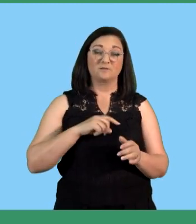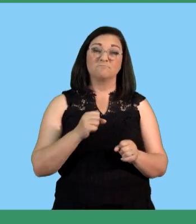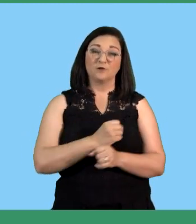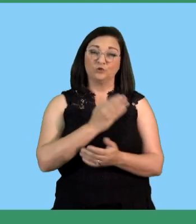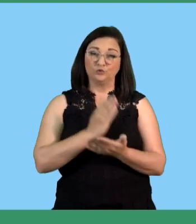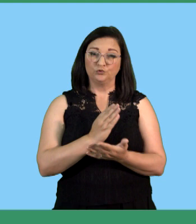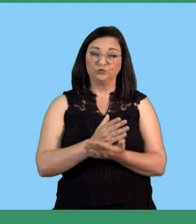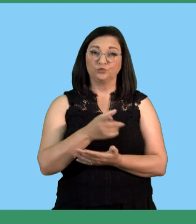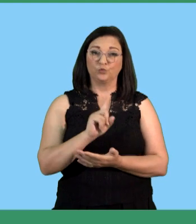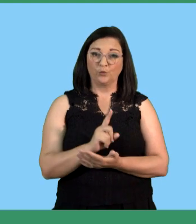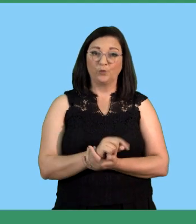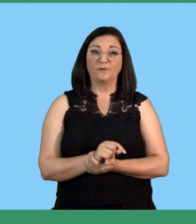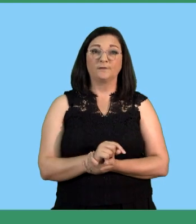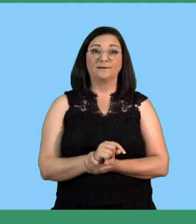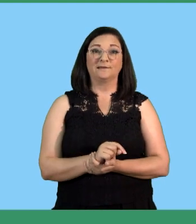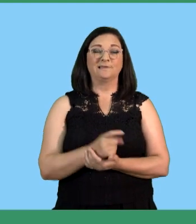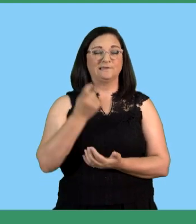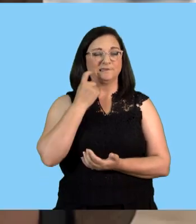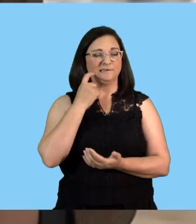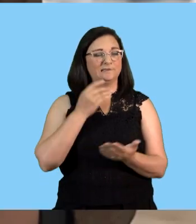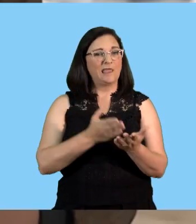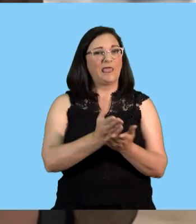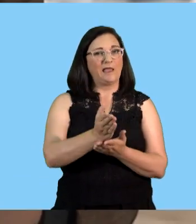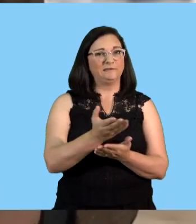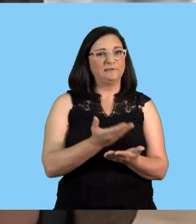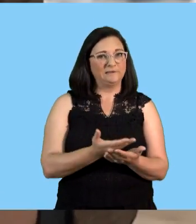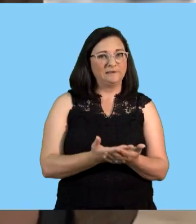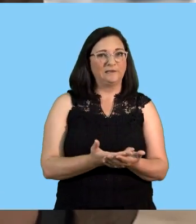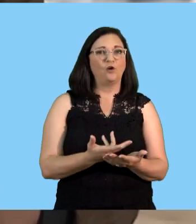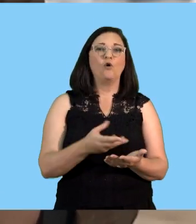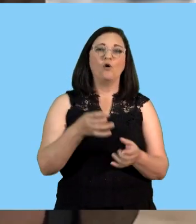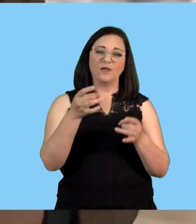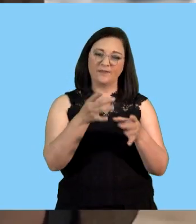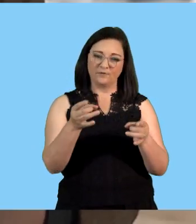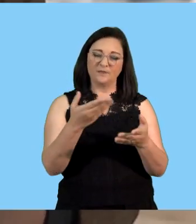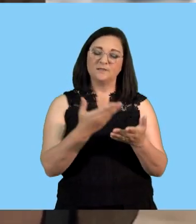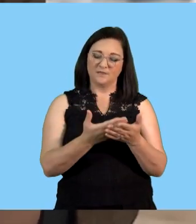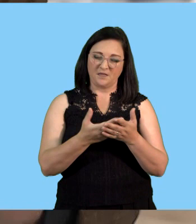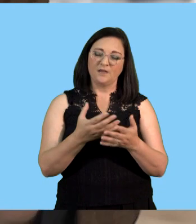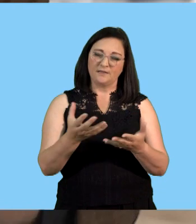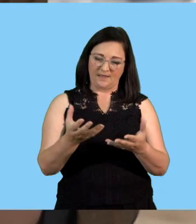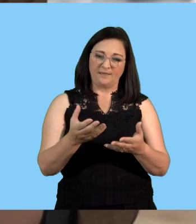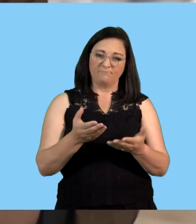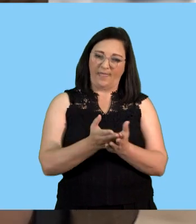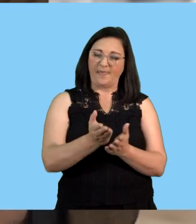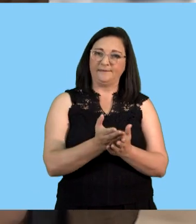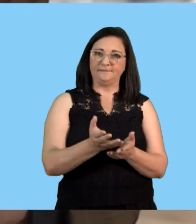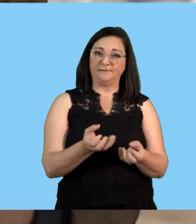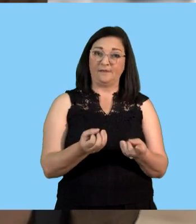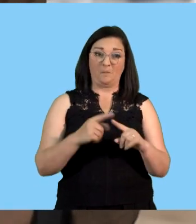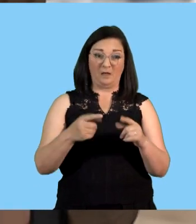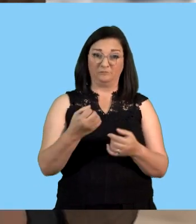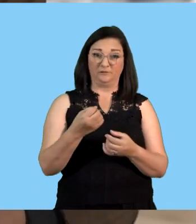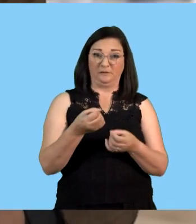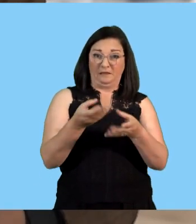that consumers have got easy access, or the information is accessible to consumers. So if we deny them